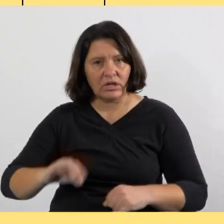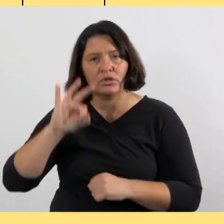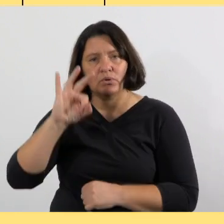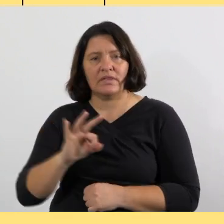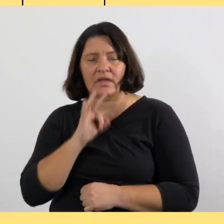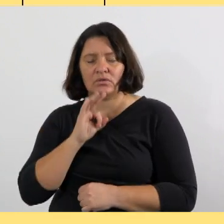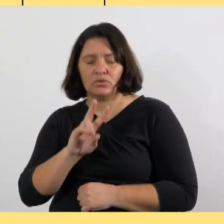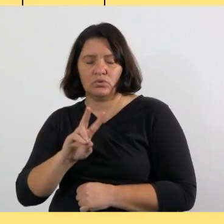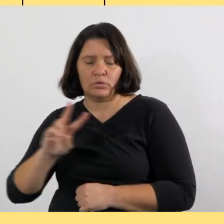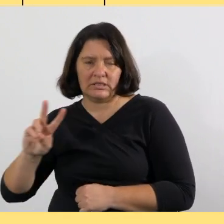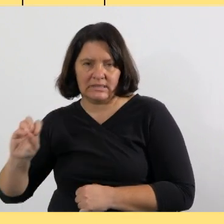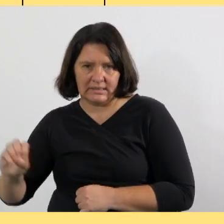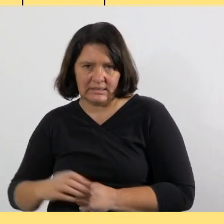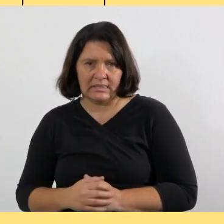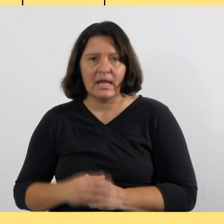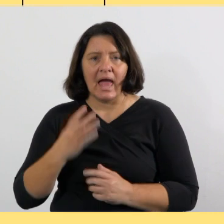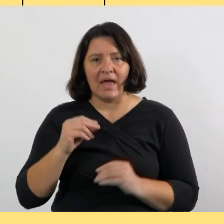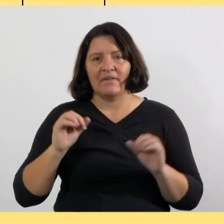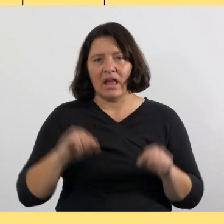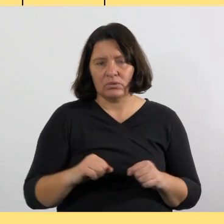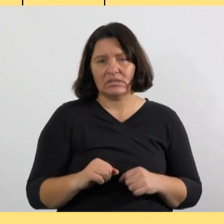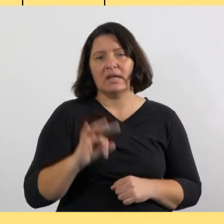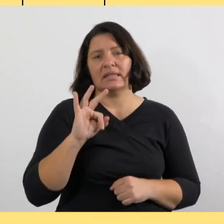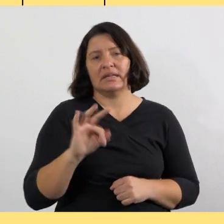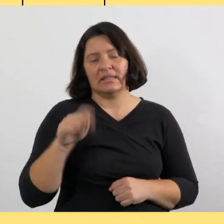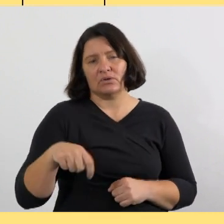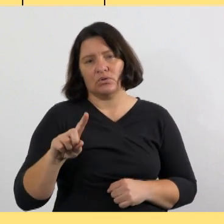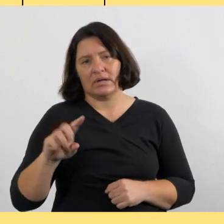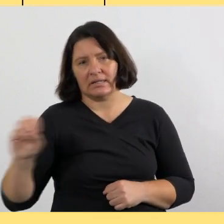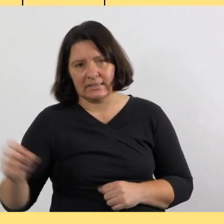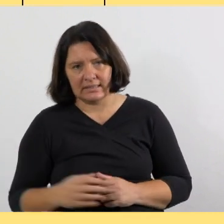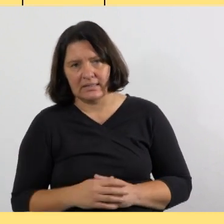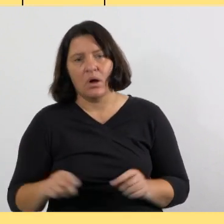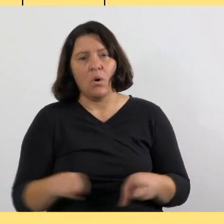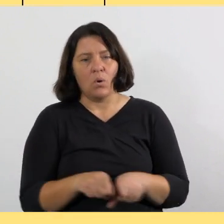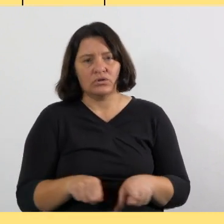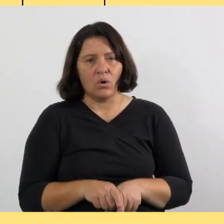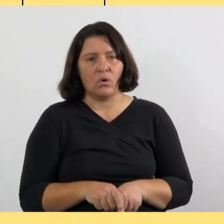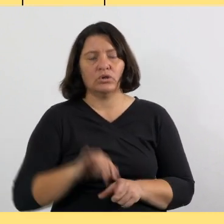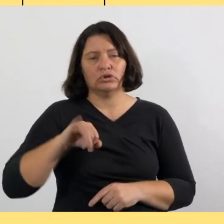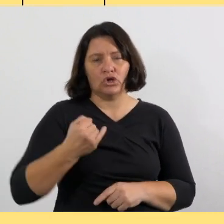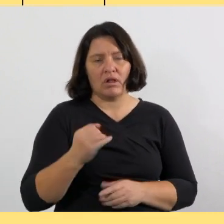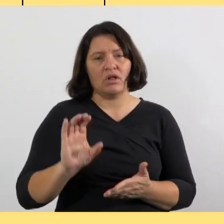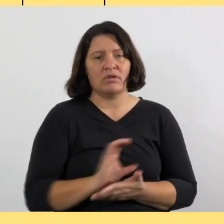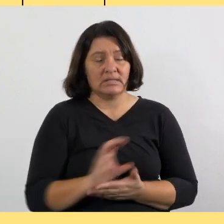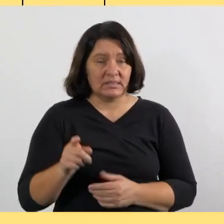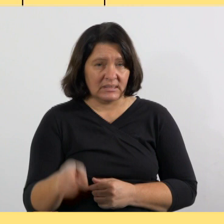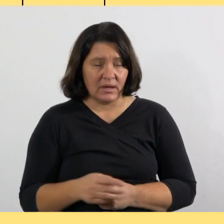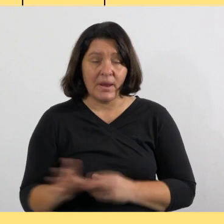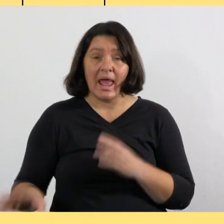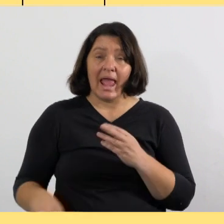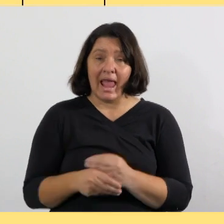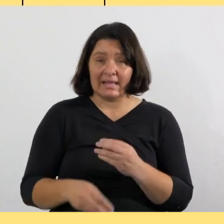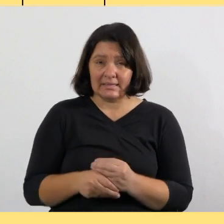was allowed, 3,220. I have my allowances, my debtors allowances, as well as my general credits. When